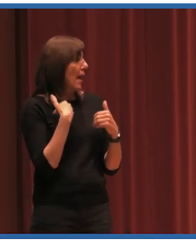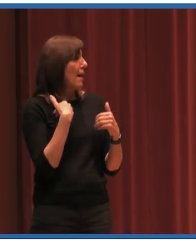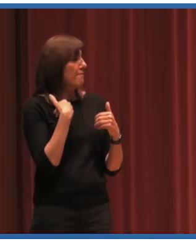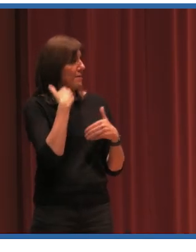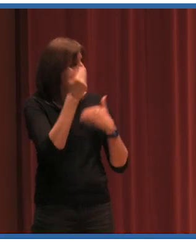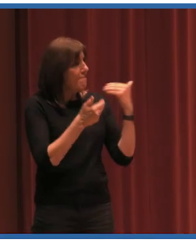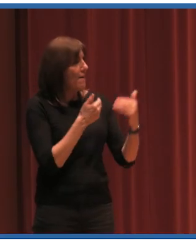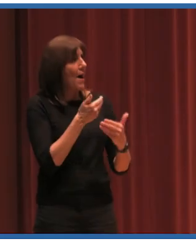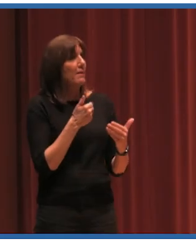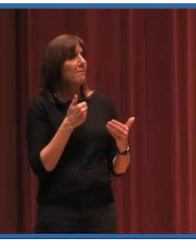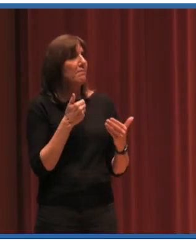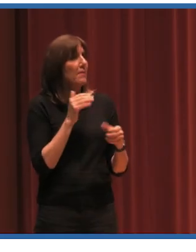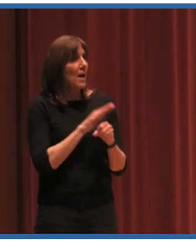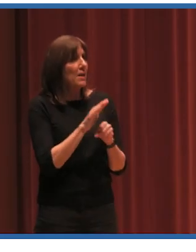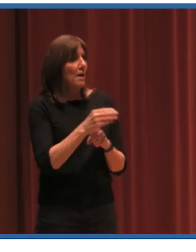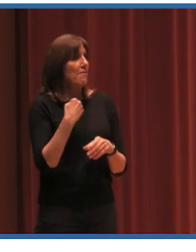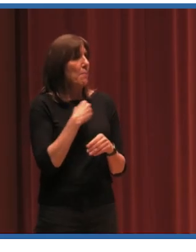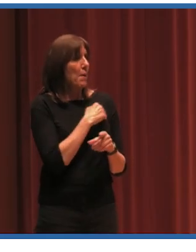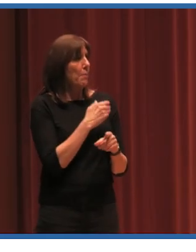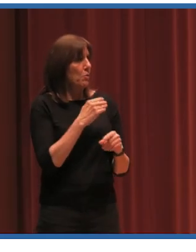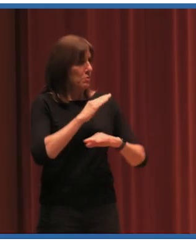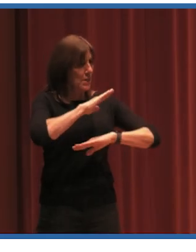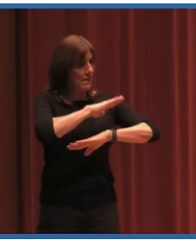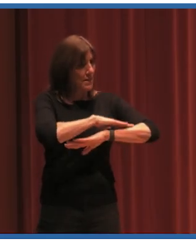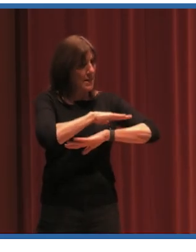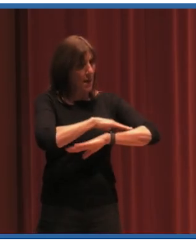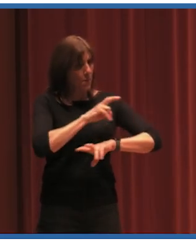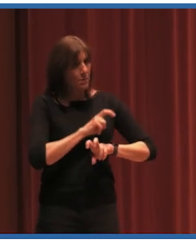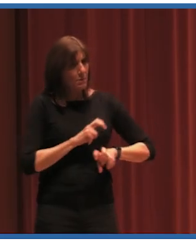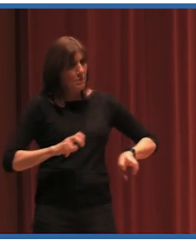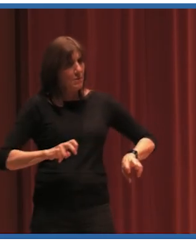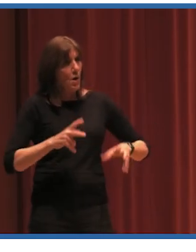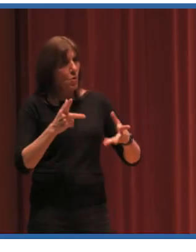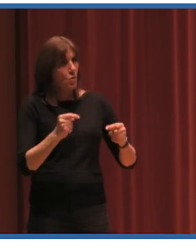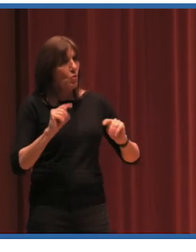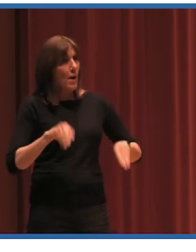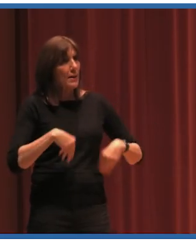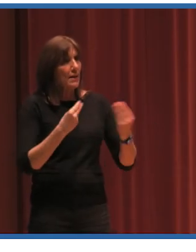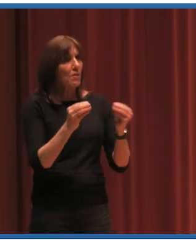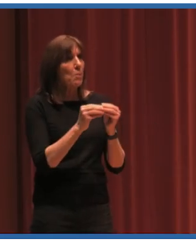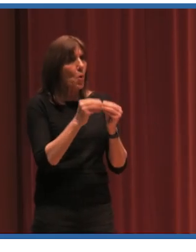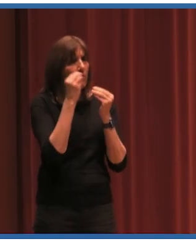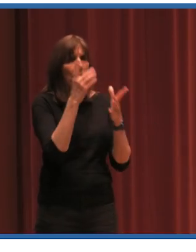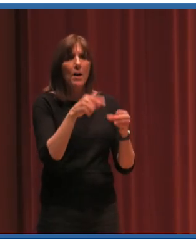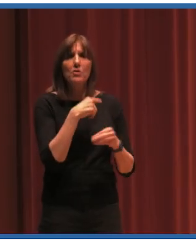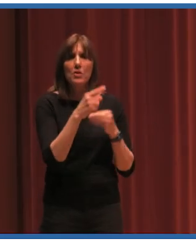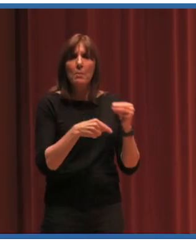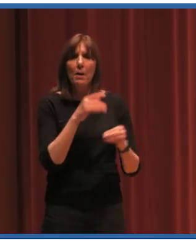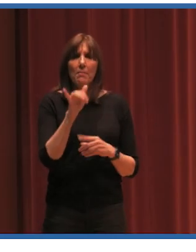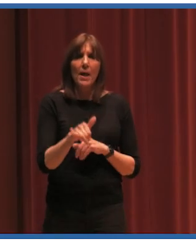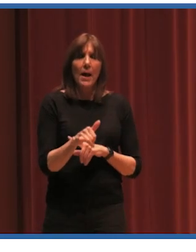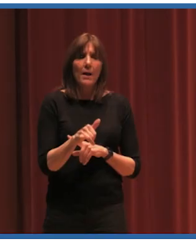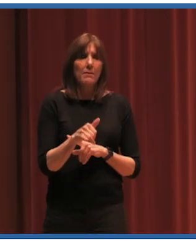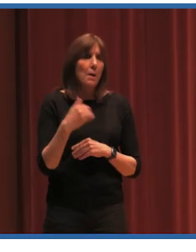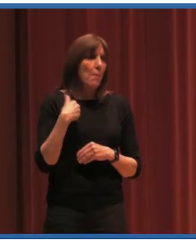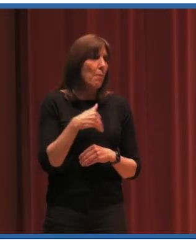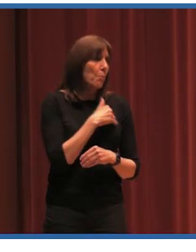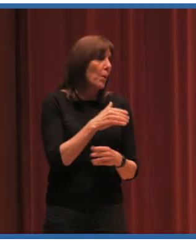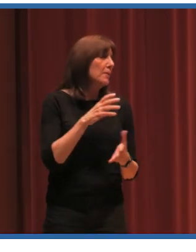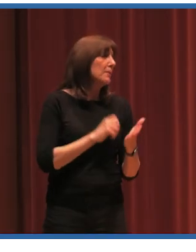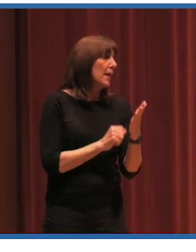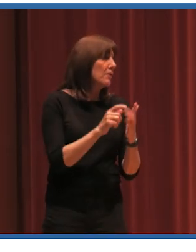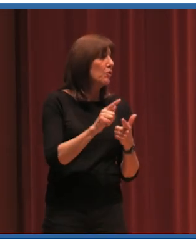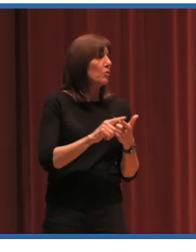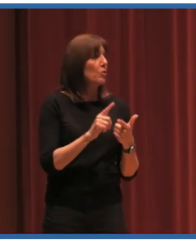enough members to man our table. And so we try to put out information not only about breast cancer, which is a lot of